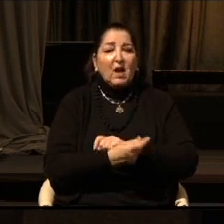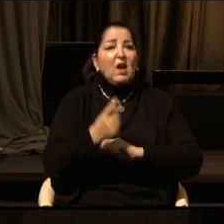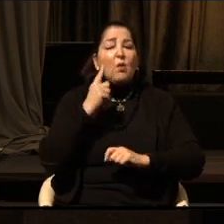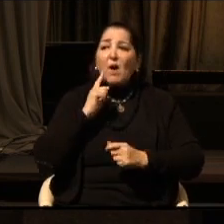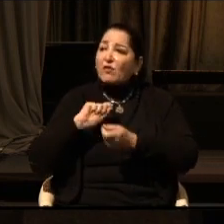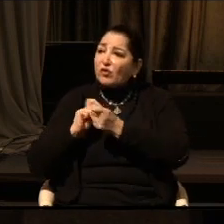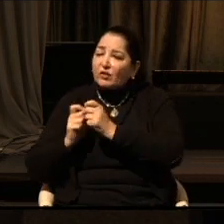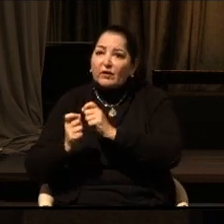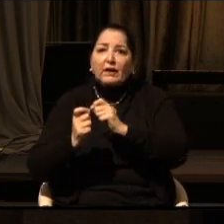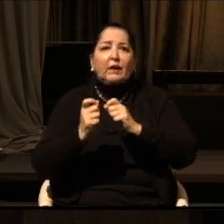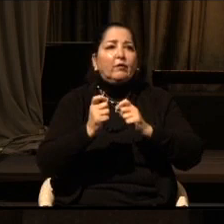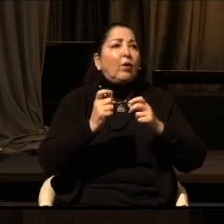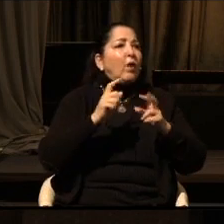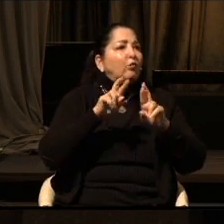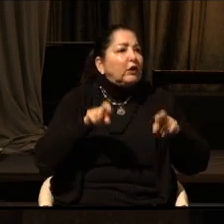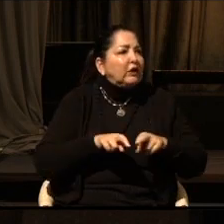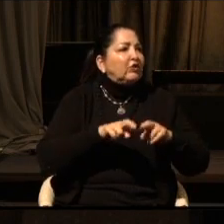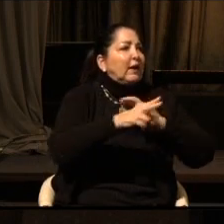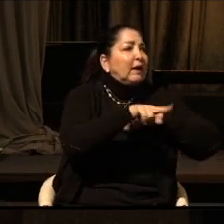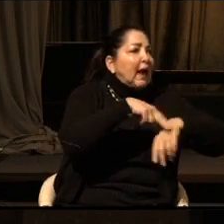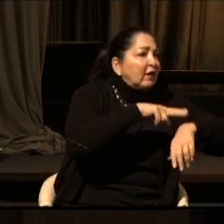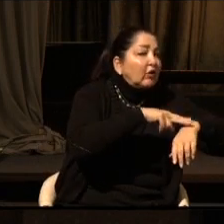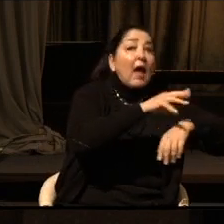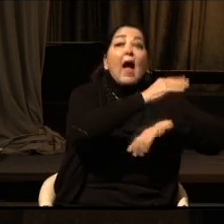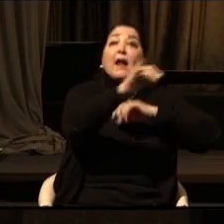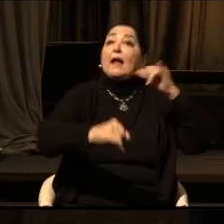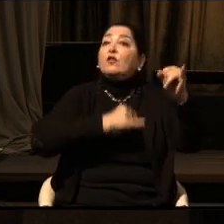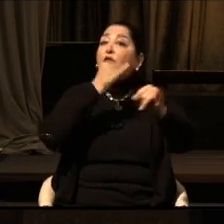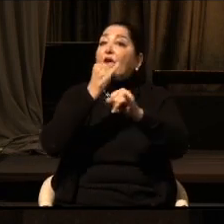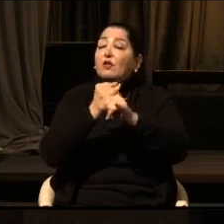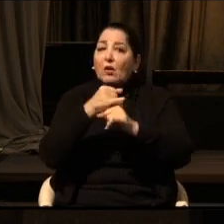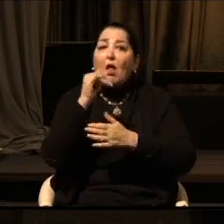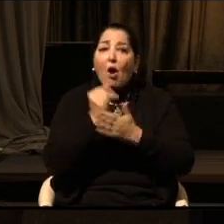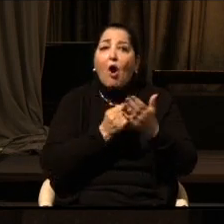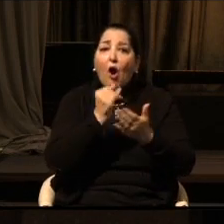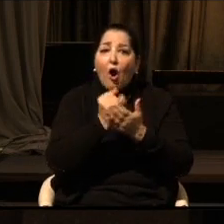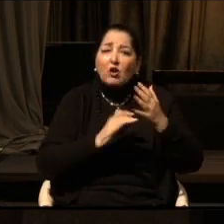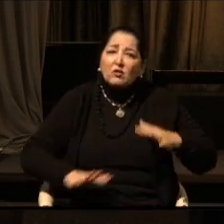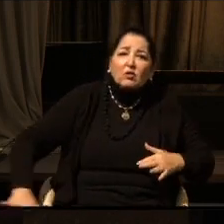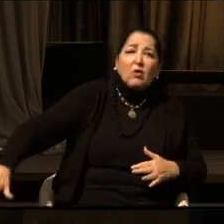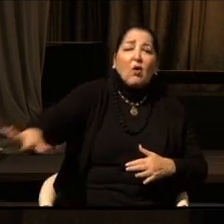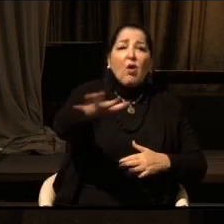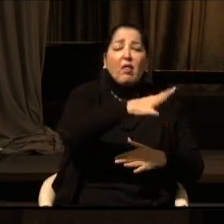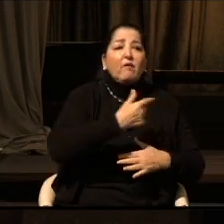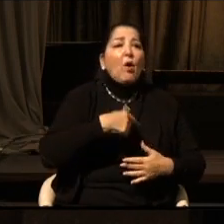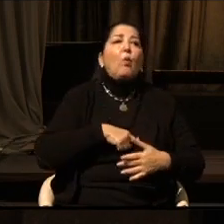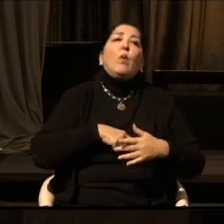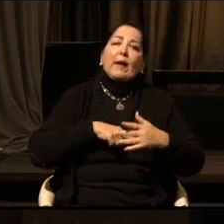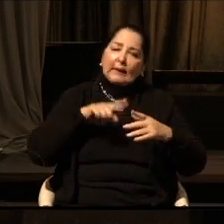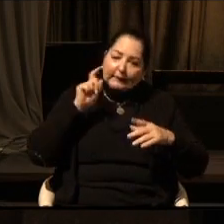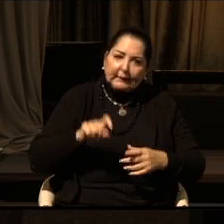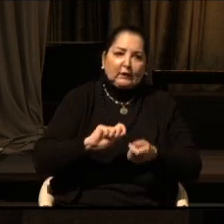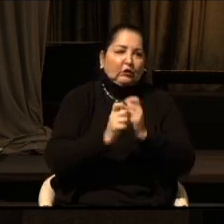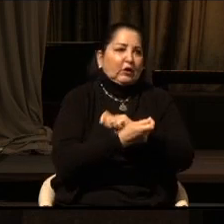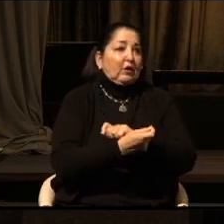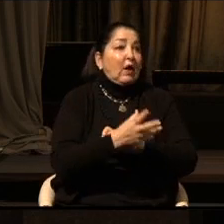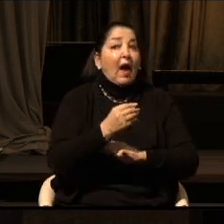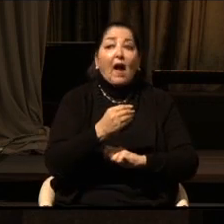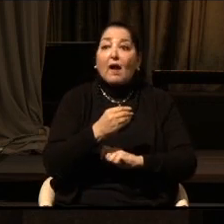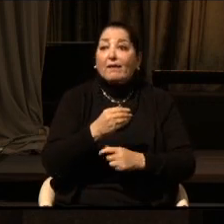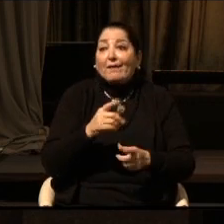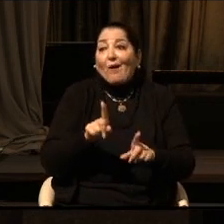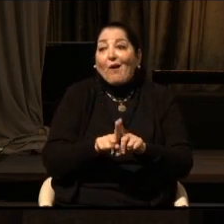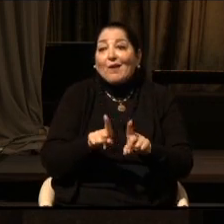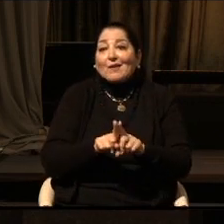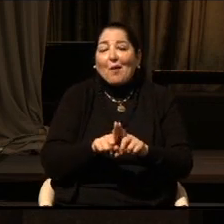regional, national, and international arts landscape. And 2, that they were just the people to lead